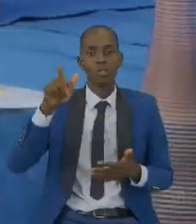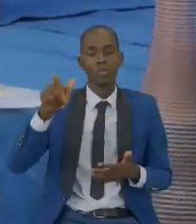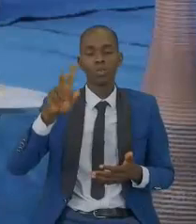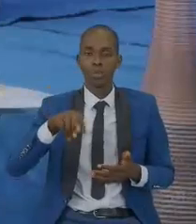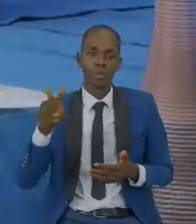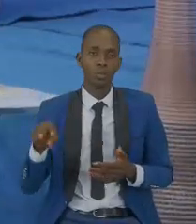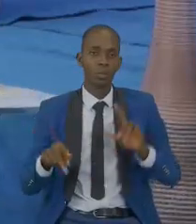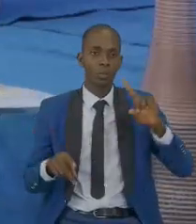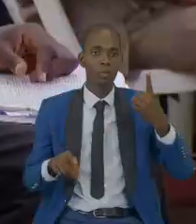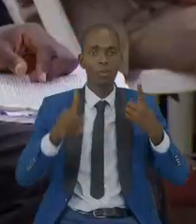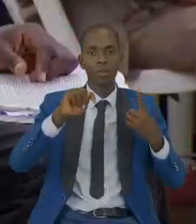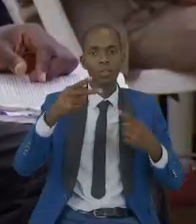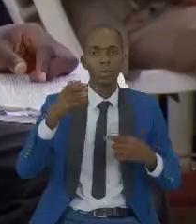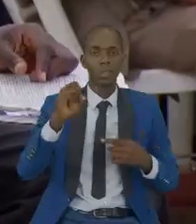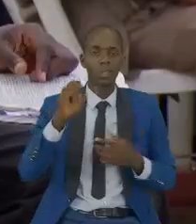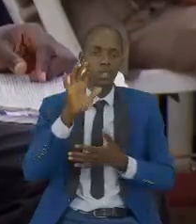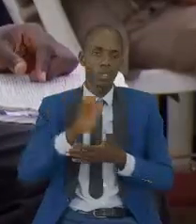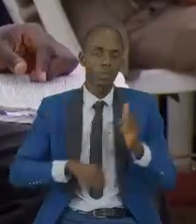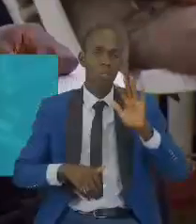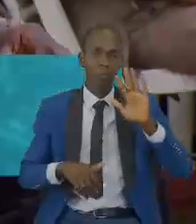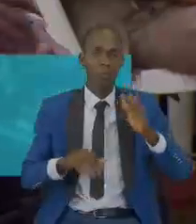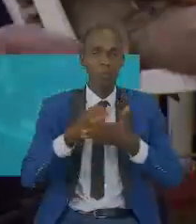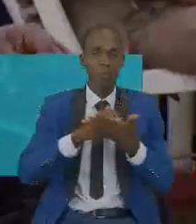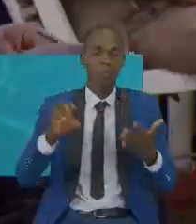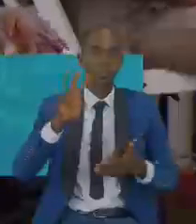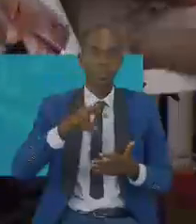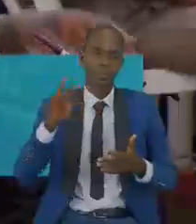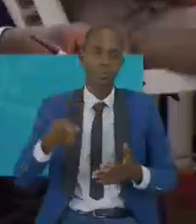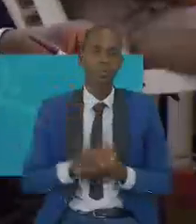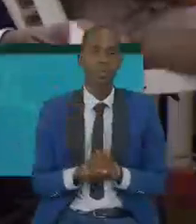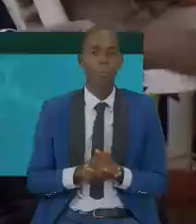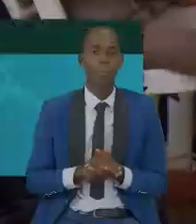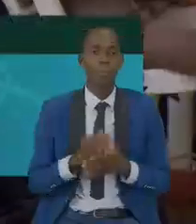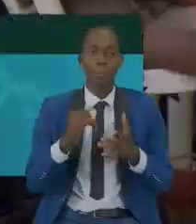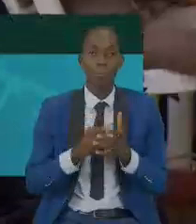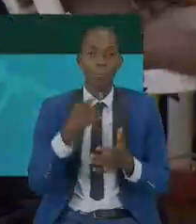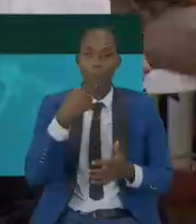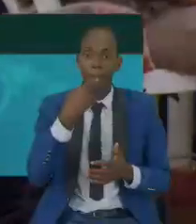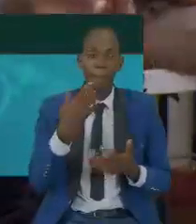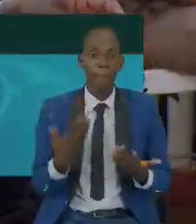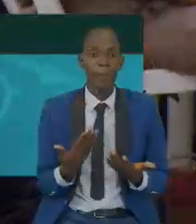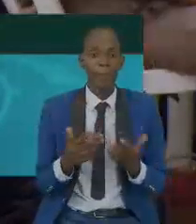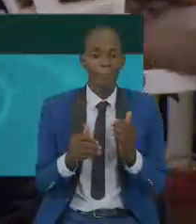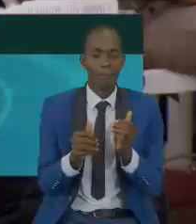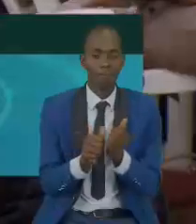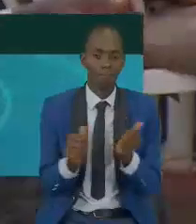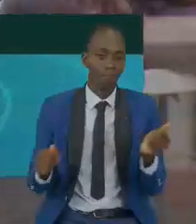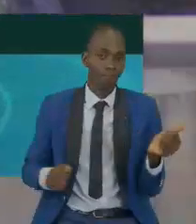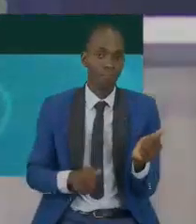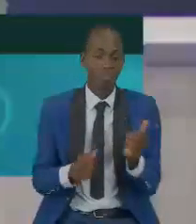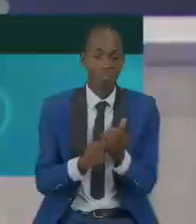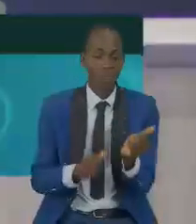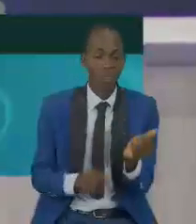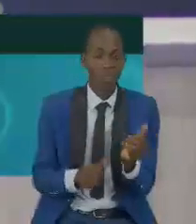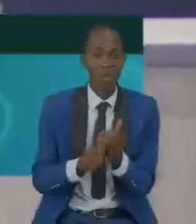22. First Thessalonians chapter 5, verse 22, it says, abstain from